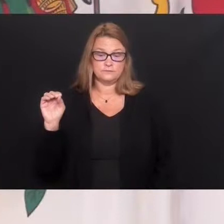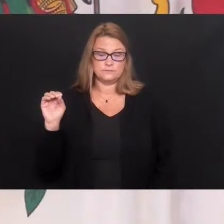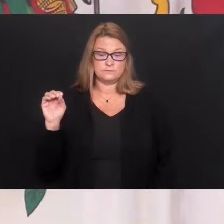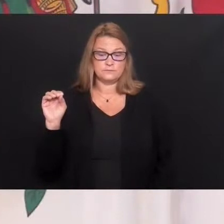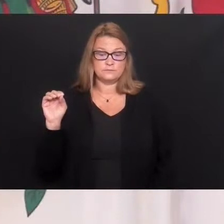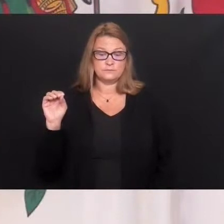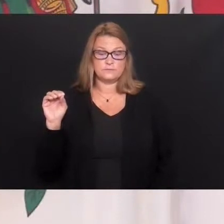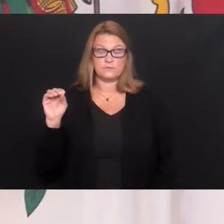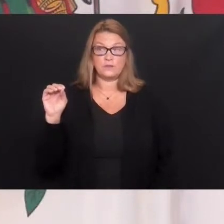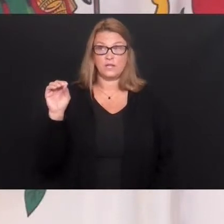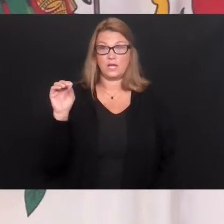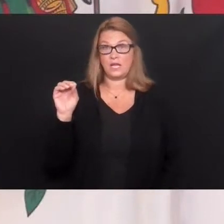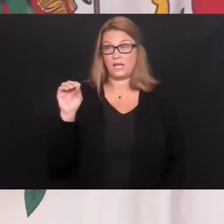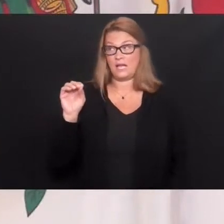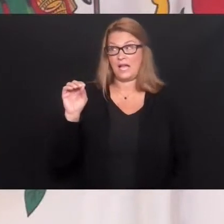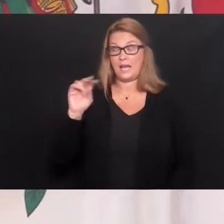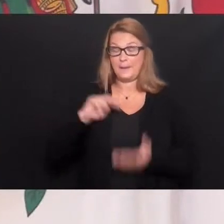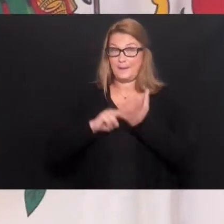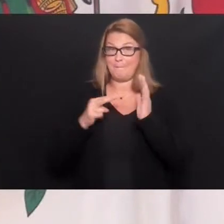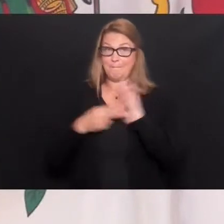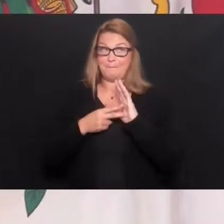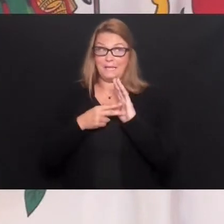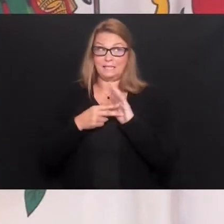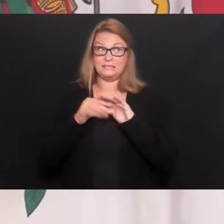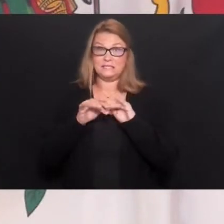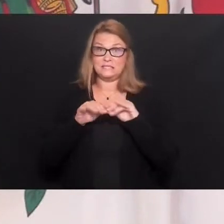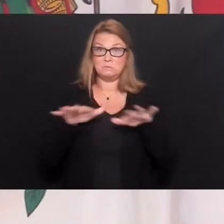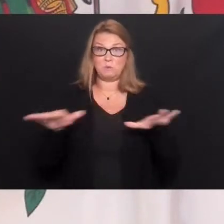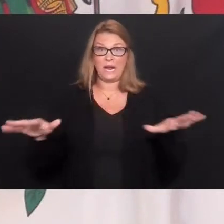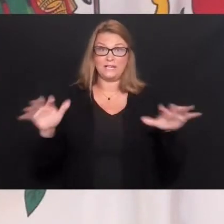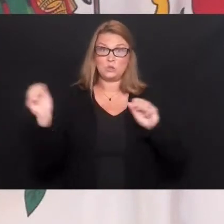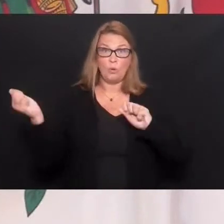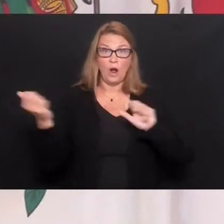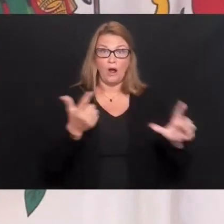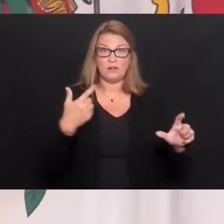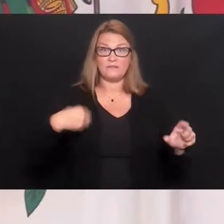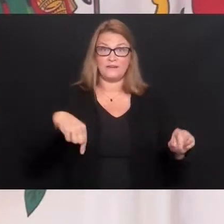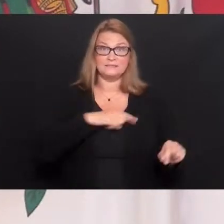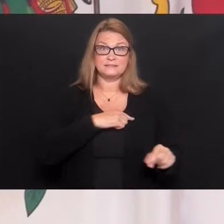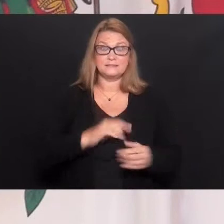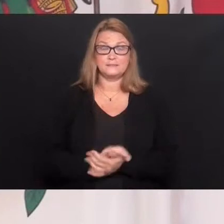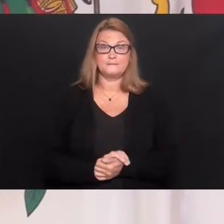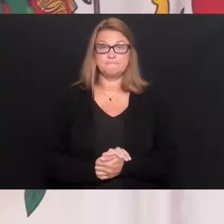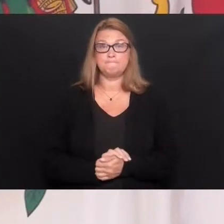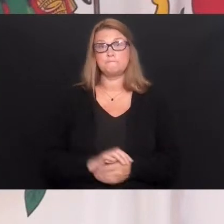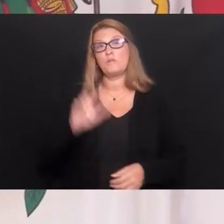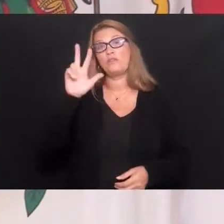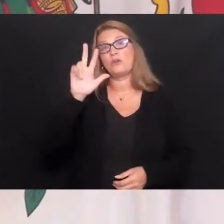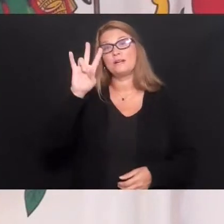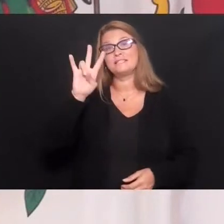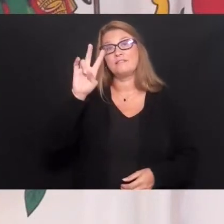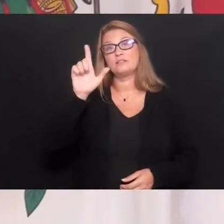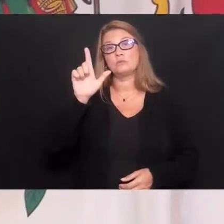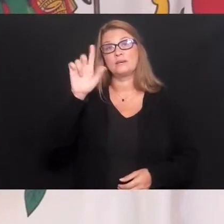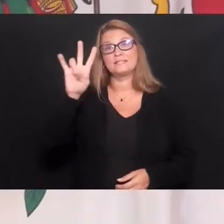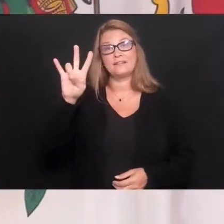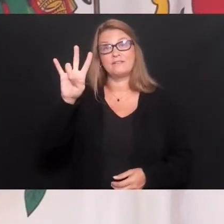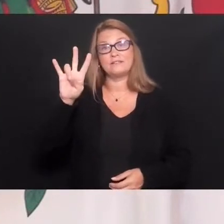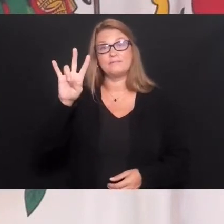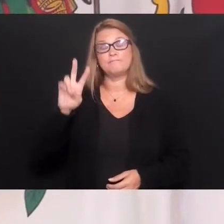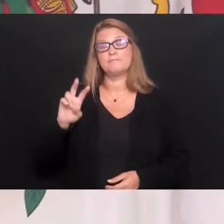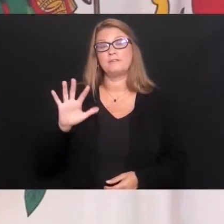This thing is reaching across all of us, and we better really know that. The 3,727th death,